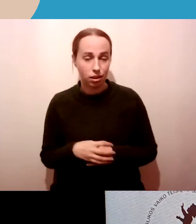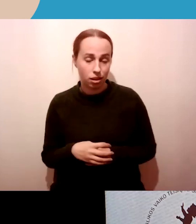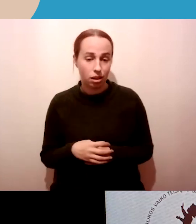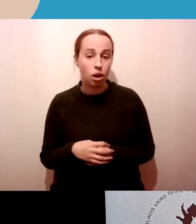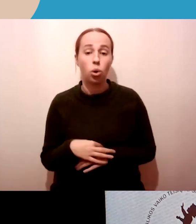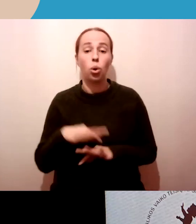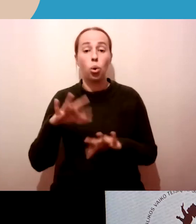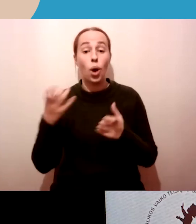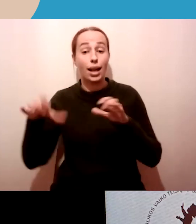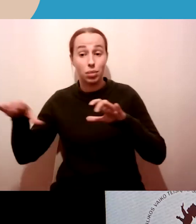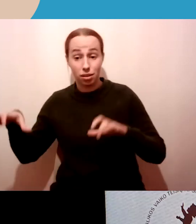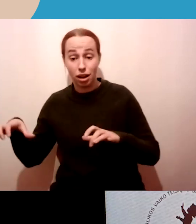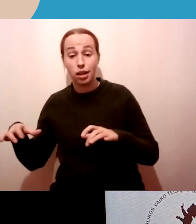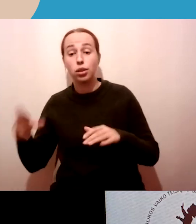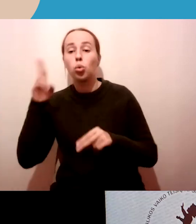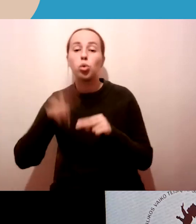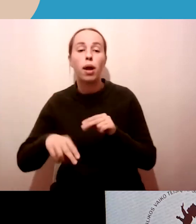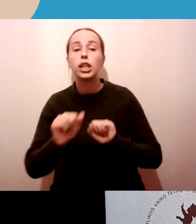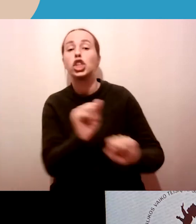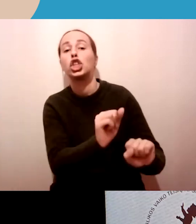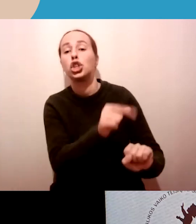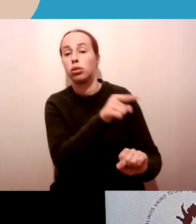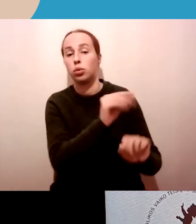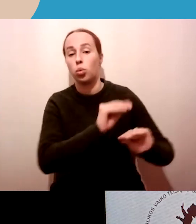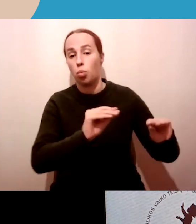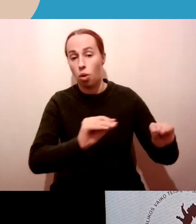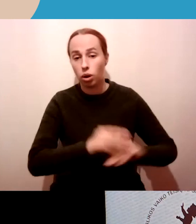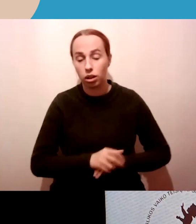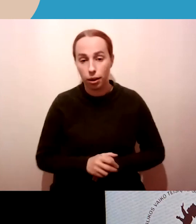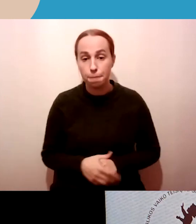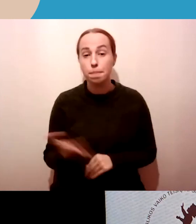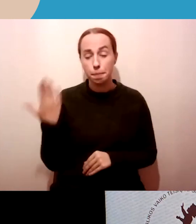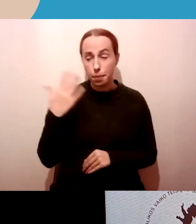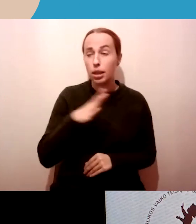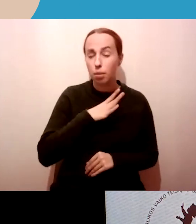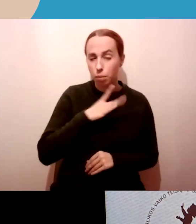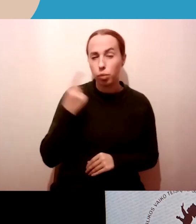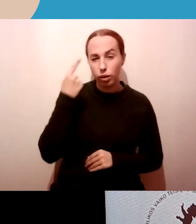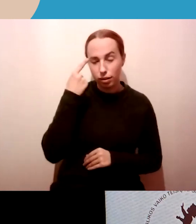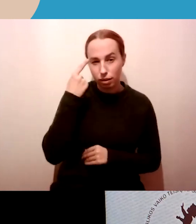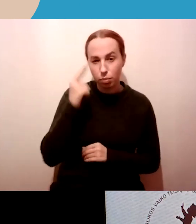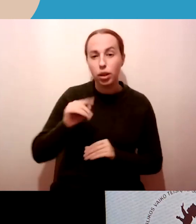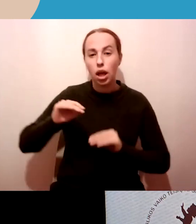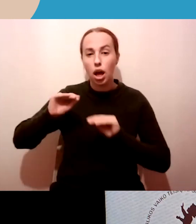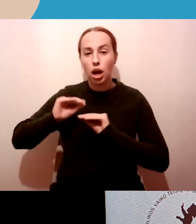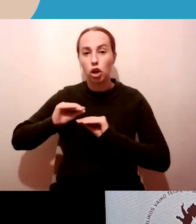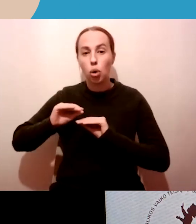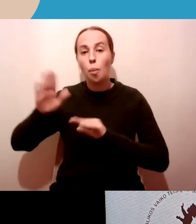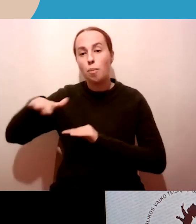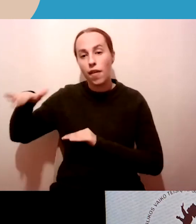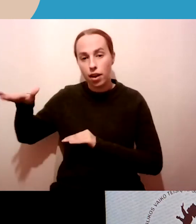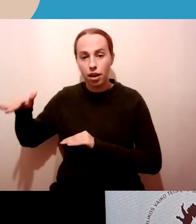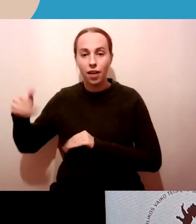if school administration decides to stand for the teacher, and